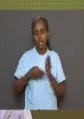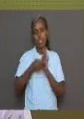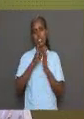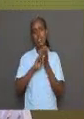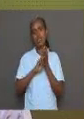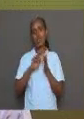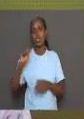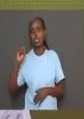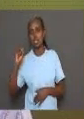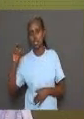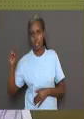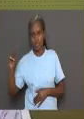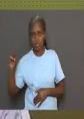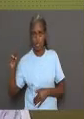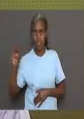the sine,